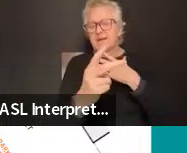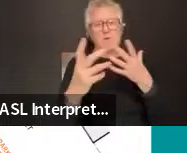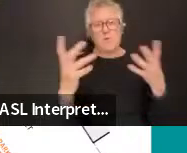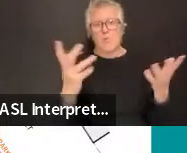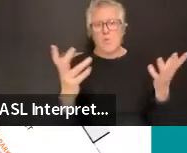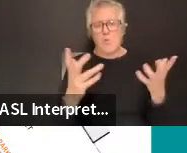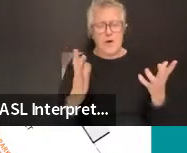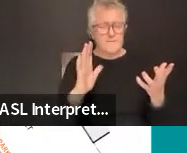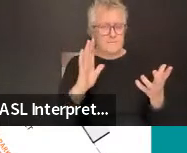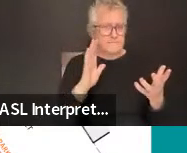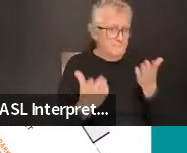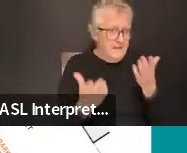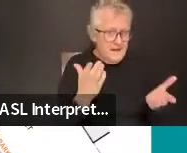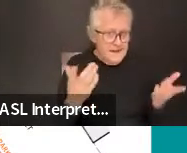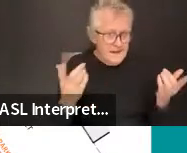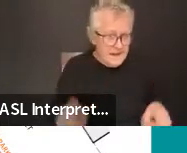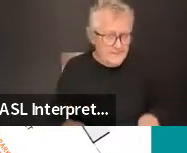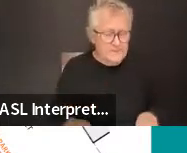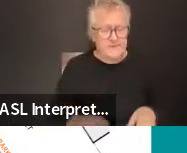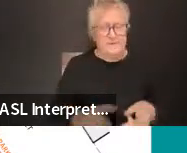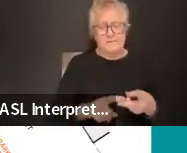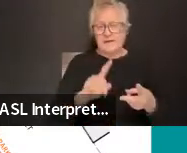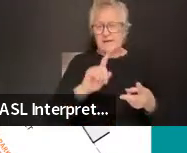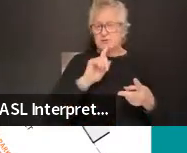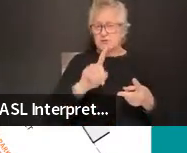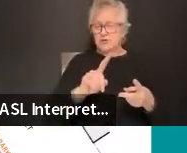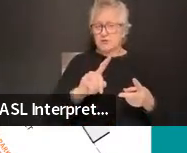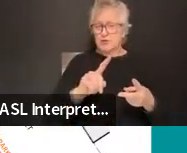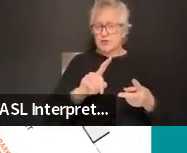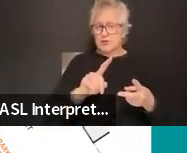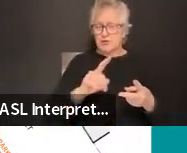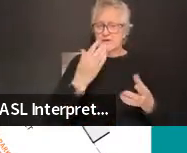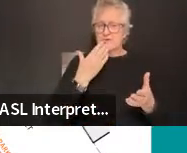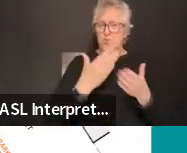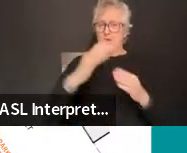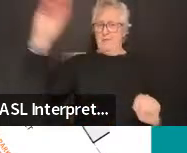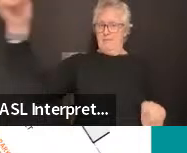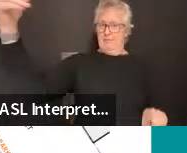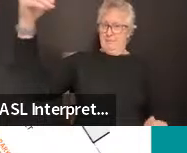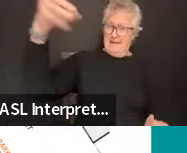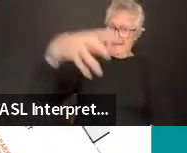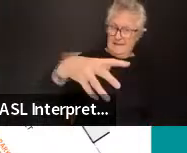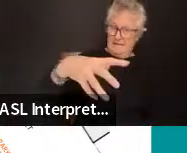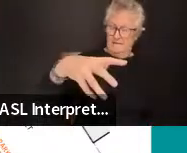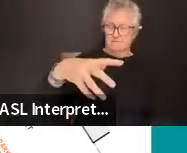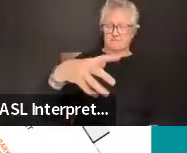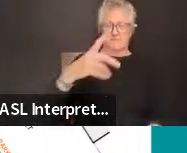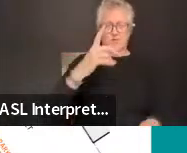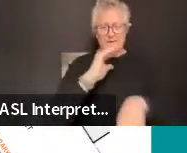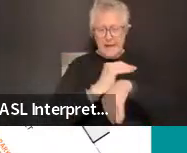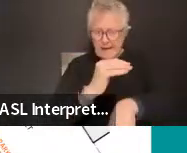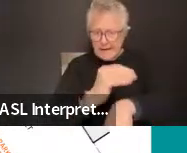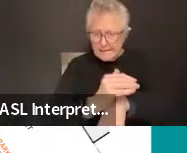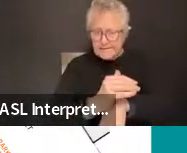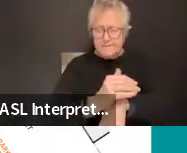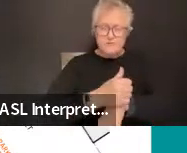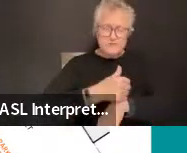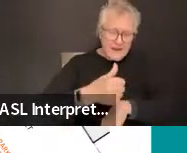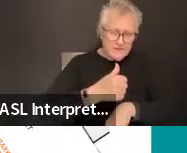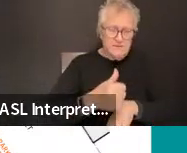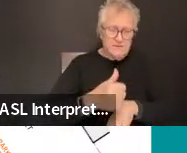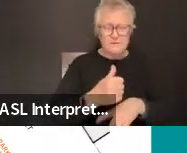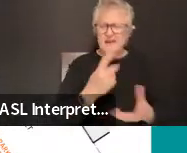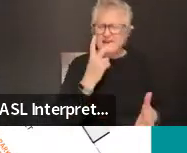somewhere, it's well lit and there are not hidden corners, you can see where you're going. have and anticipate things like that.